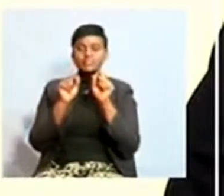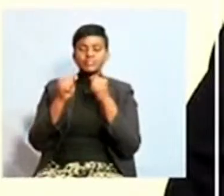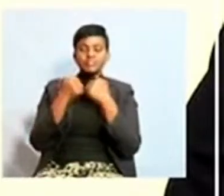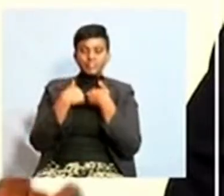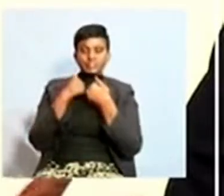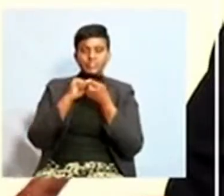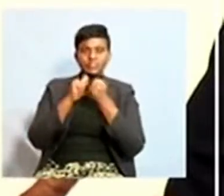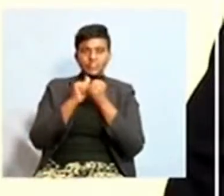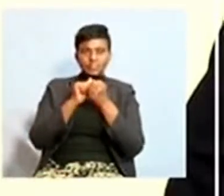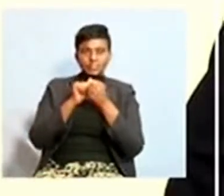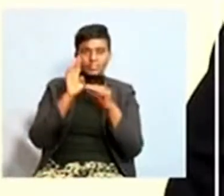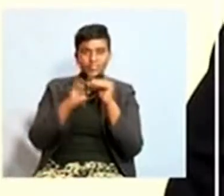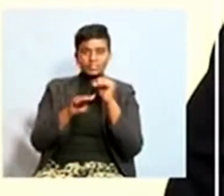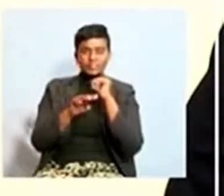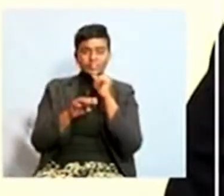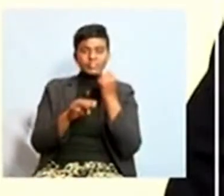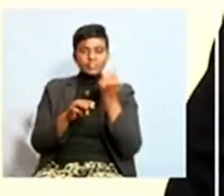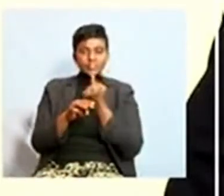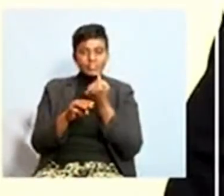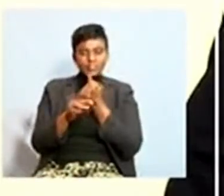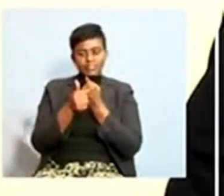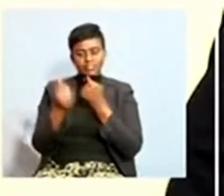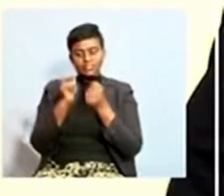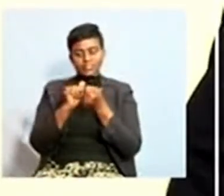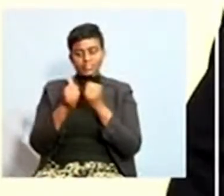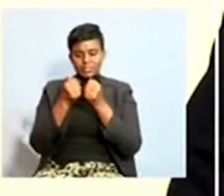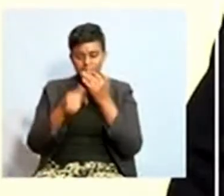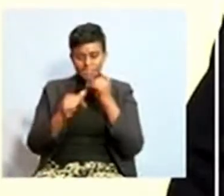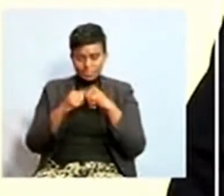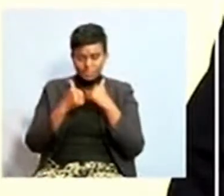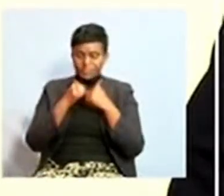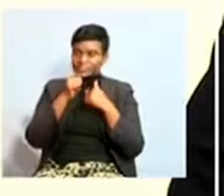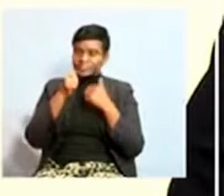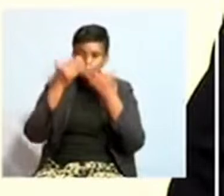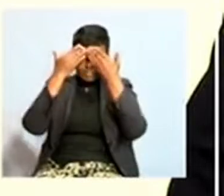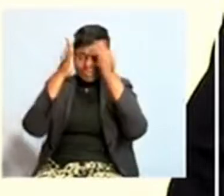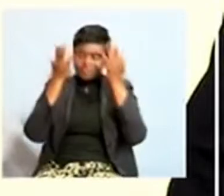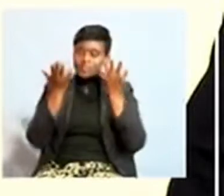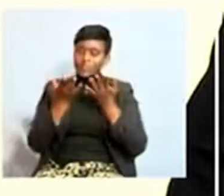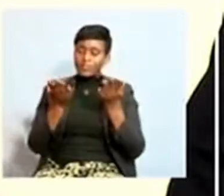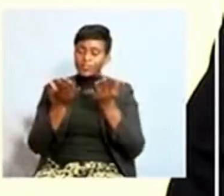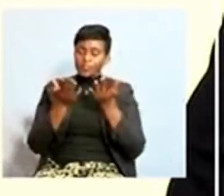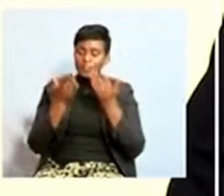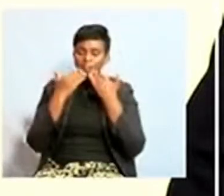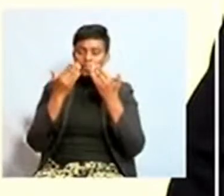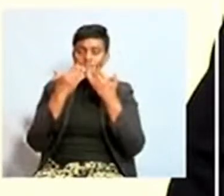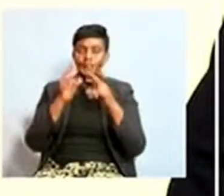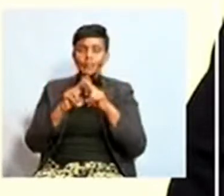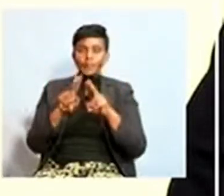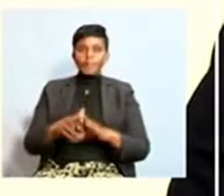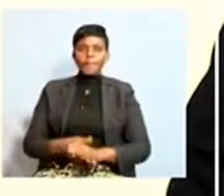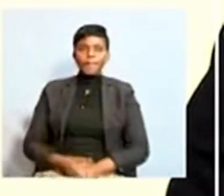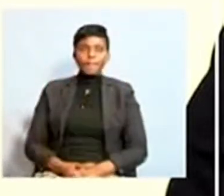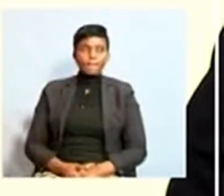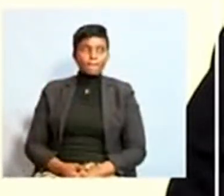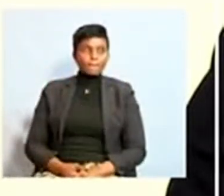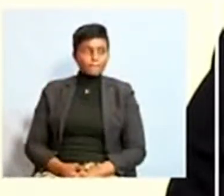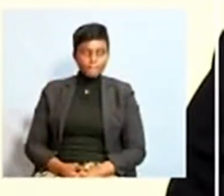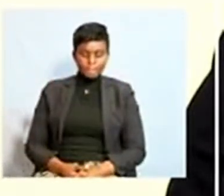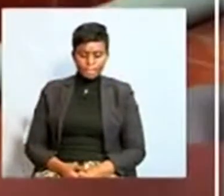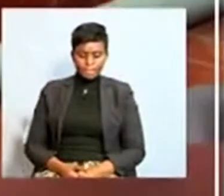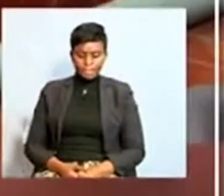problems other than other problems that we may not be aware of. Thank you, Chair.